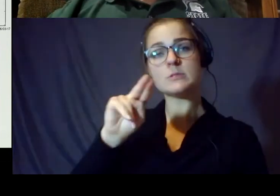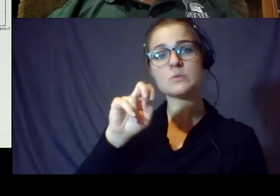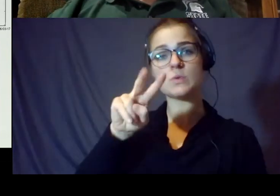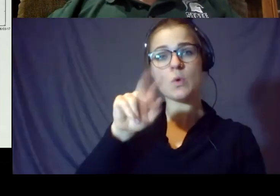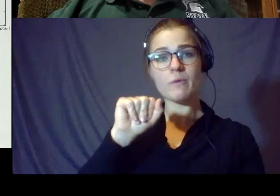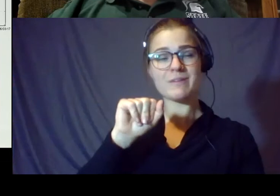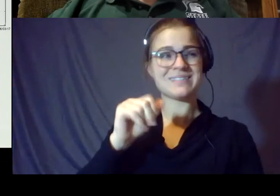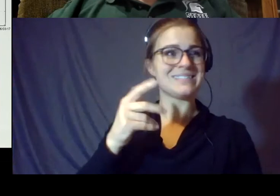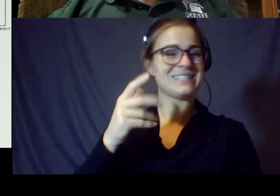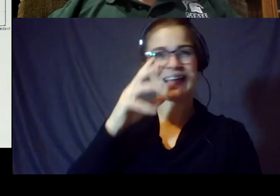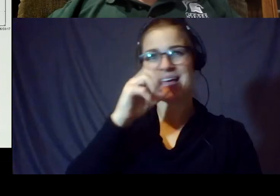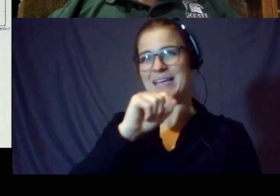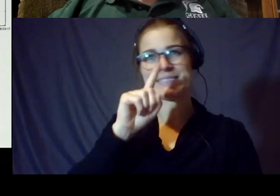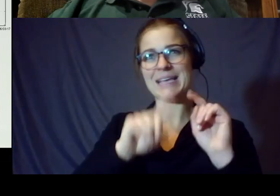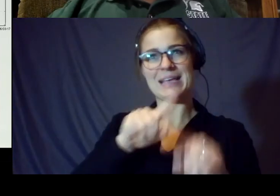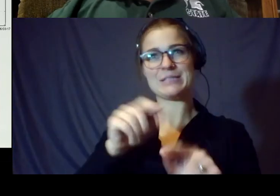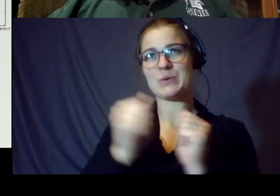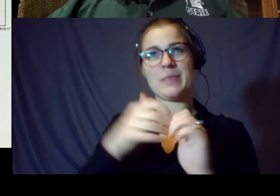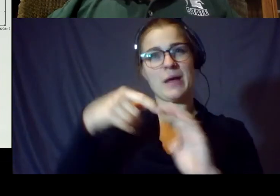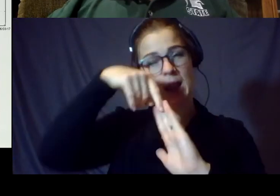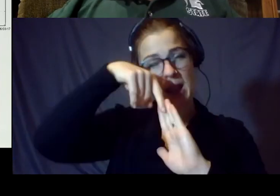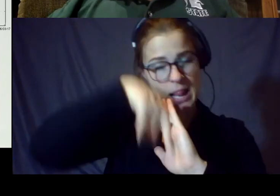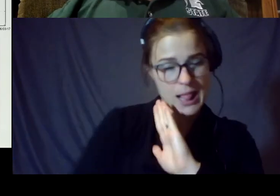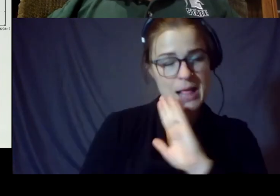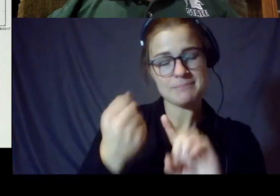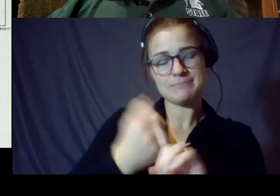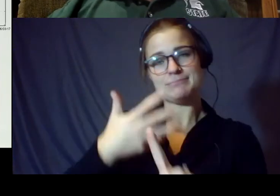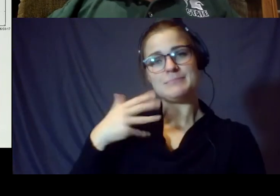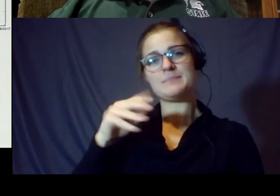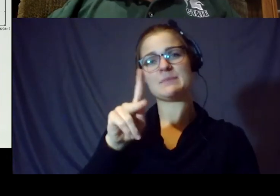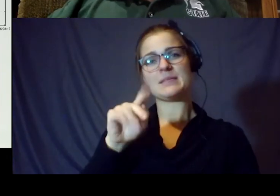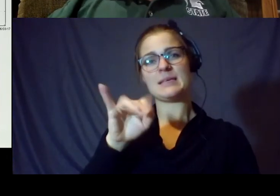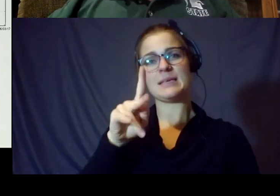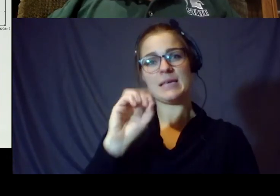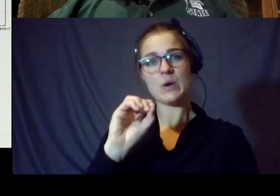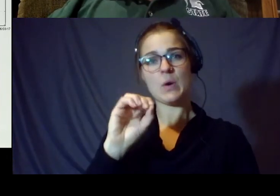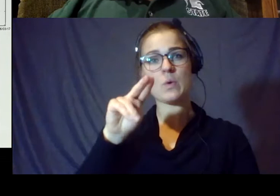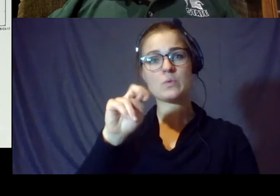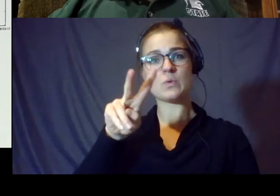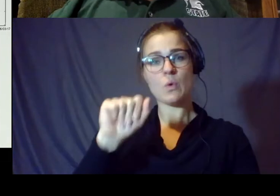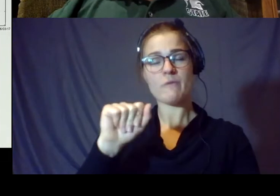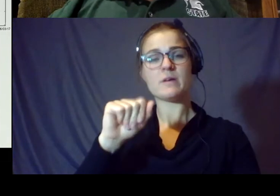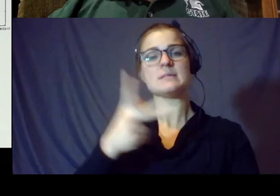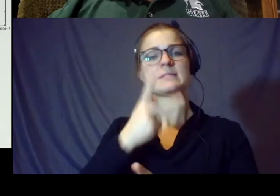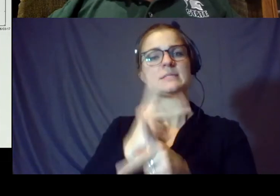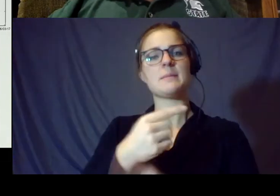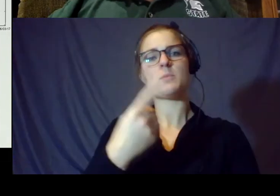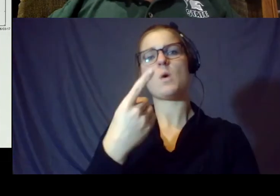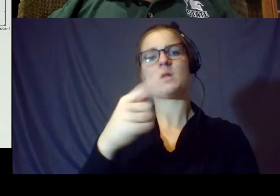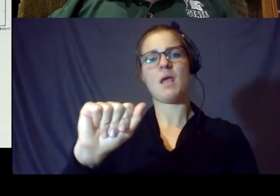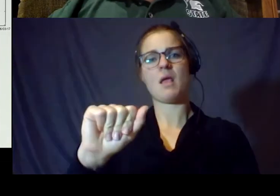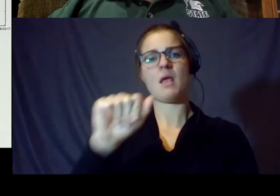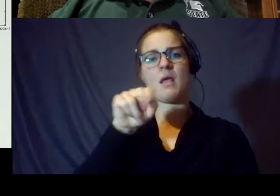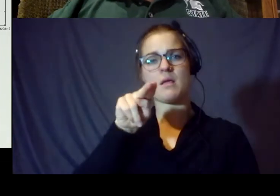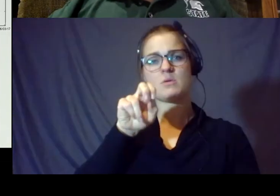I guess I can't answer this without getting into stuff, but Tycho's nova was a type 1a nova. And what that means is that it